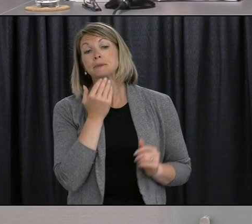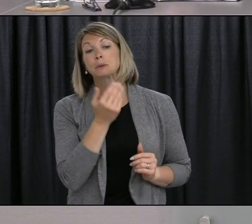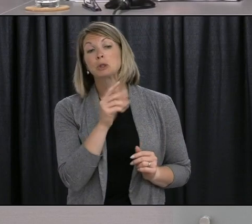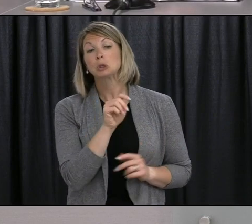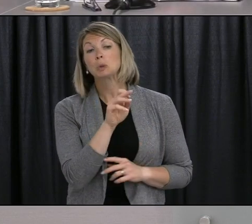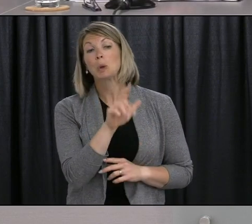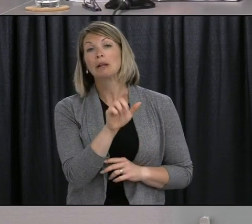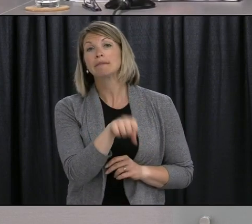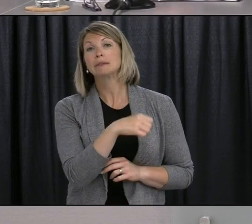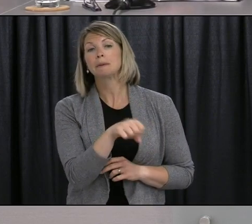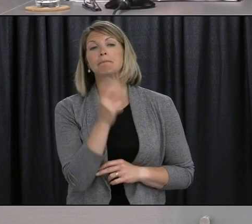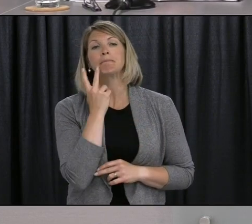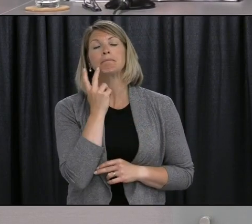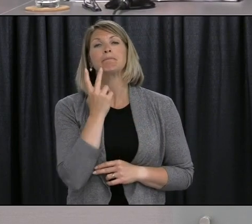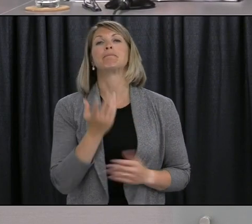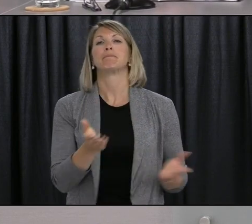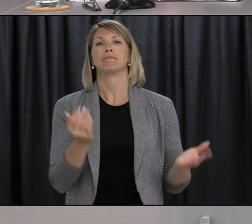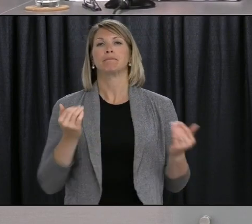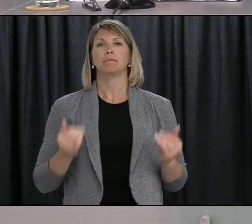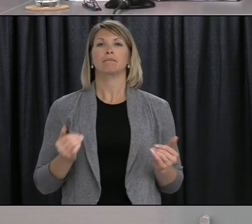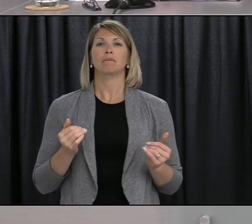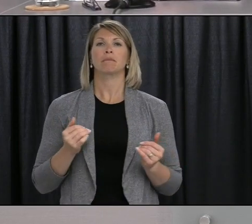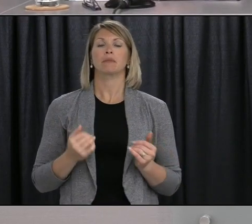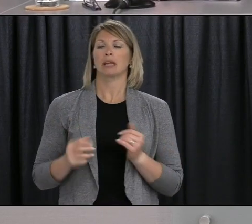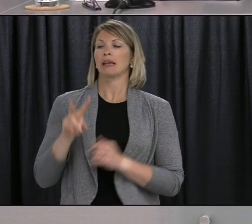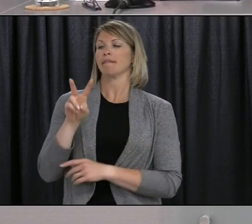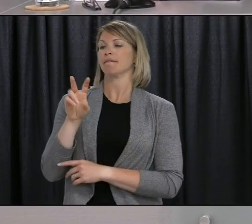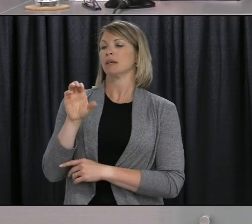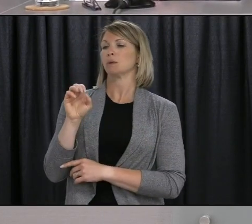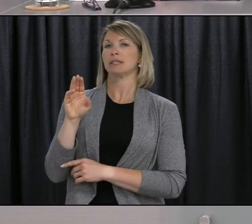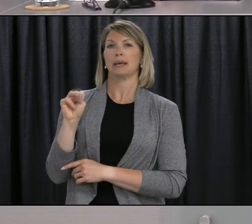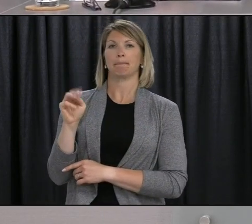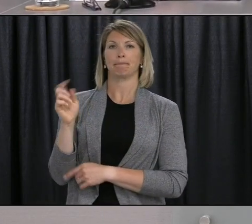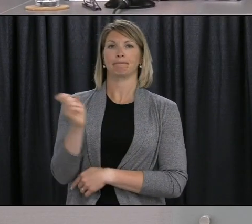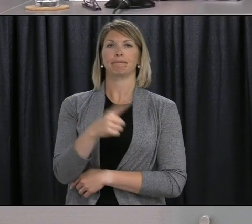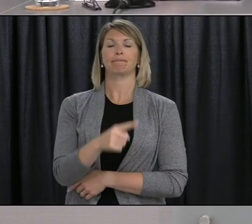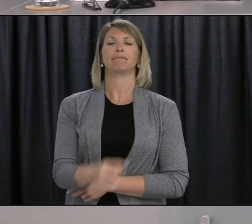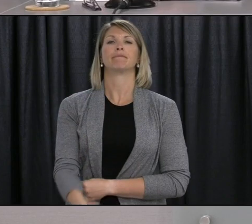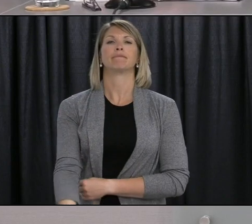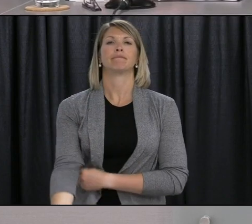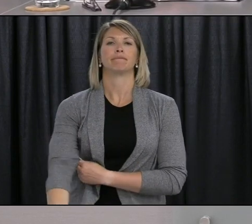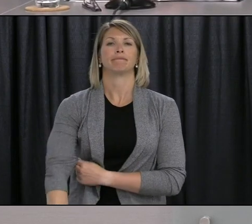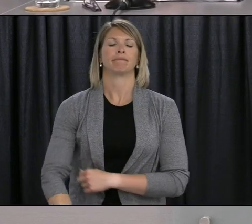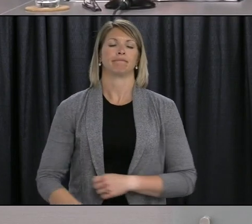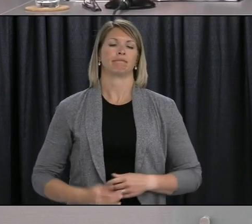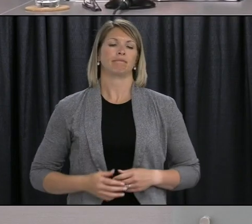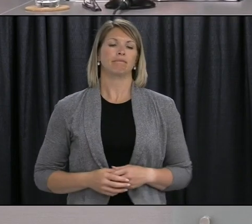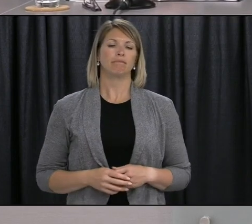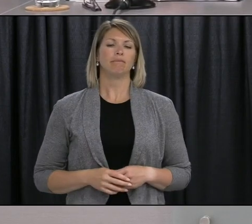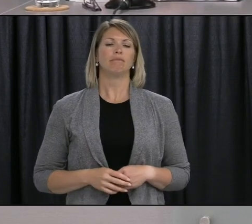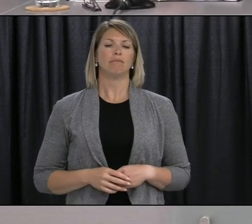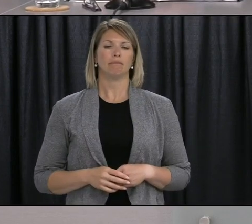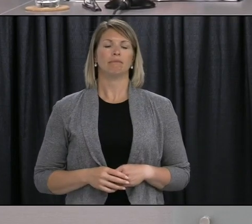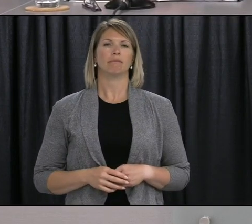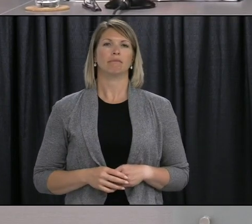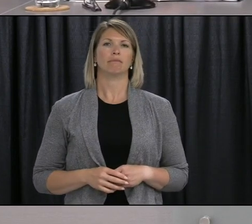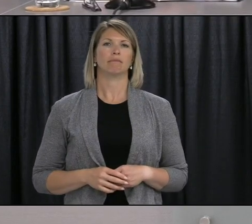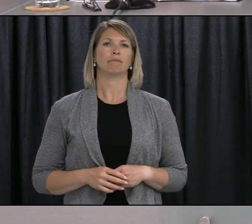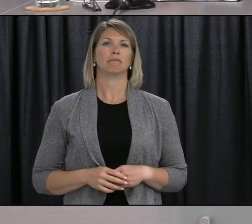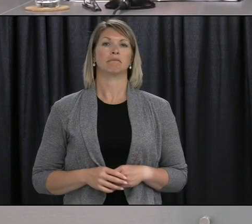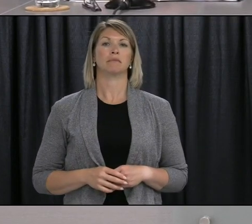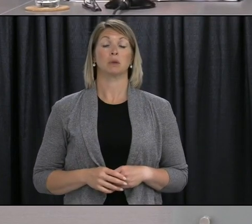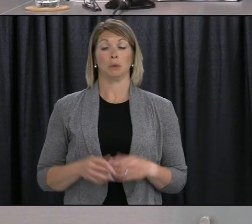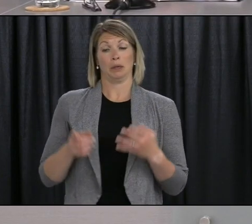Our next questions are from Tyler Dunn of VOCM News. Please go ahead. Thank you. As we're potentially 1 week out